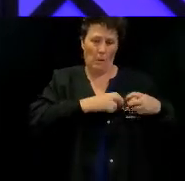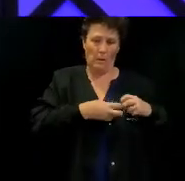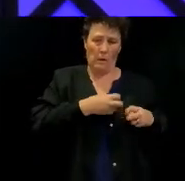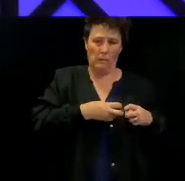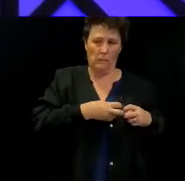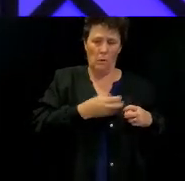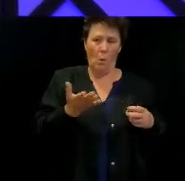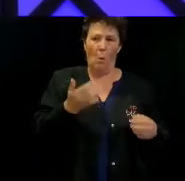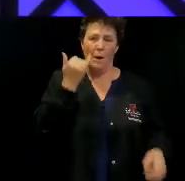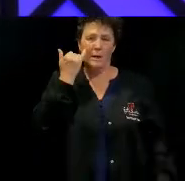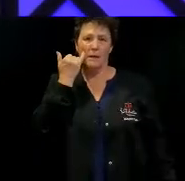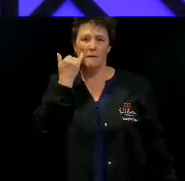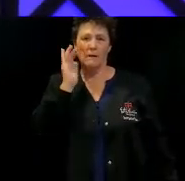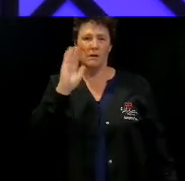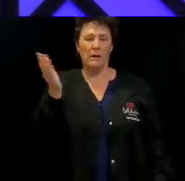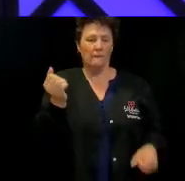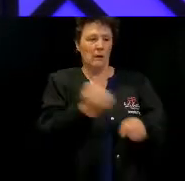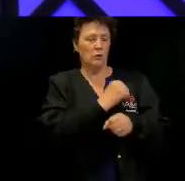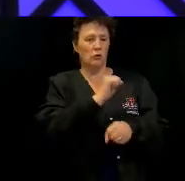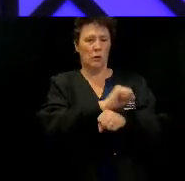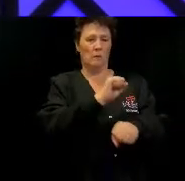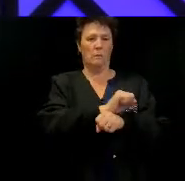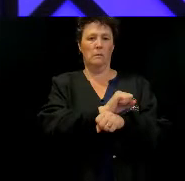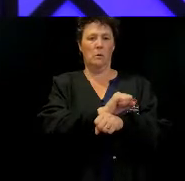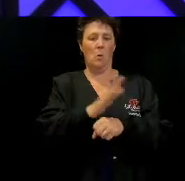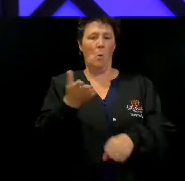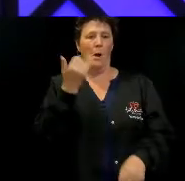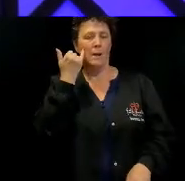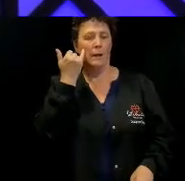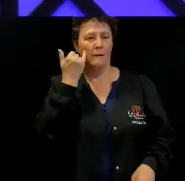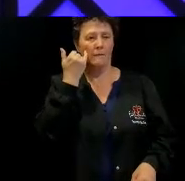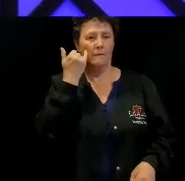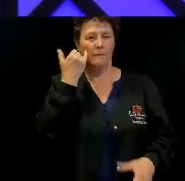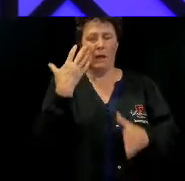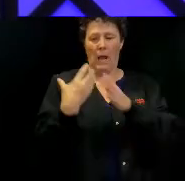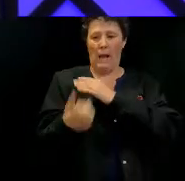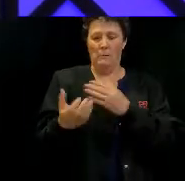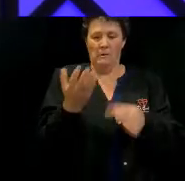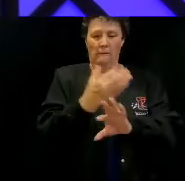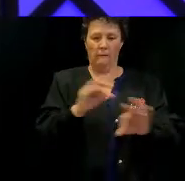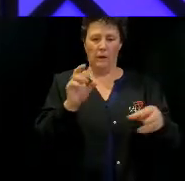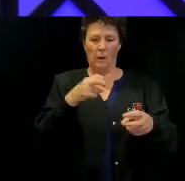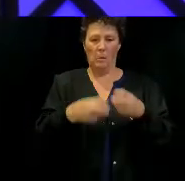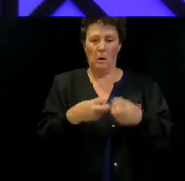if? What if you're never going to get a job? What if you're never going to come out of the problem? That's what fear does.